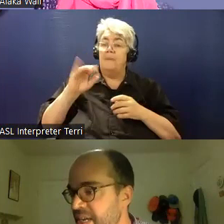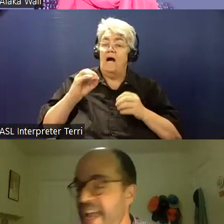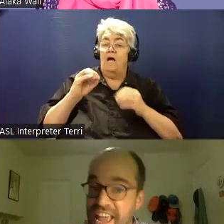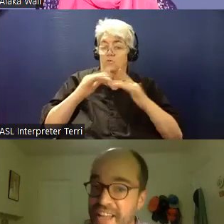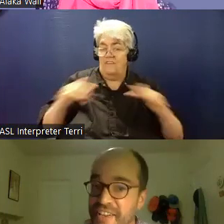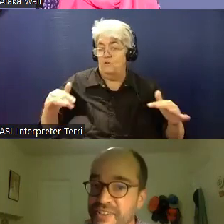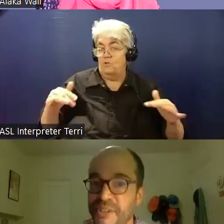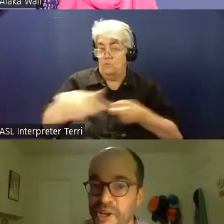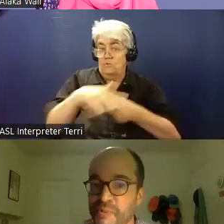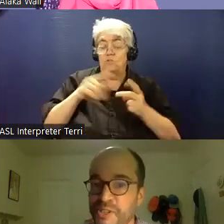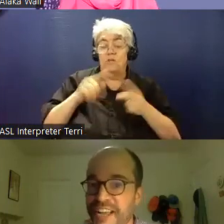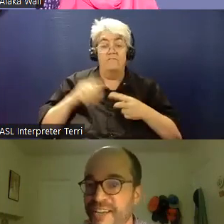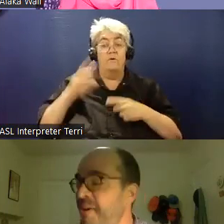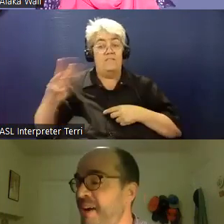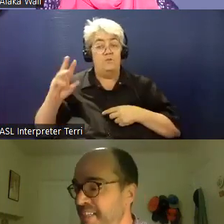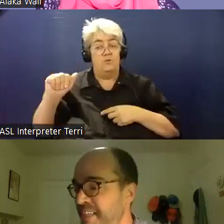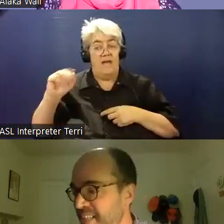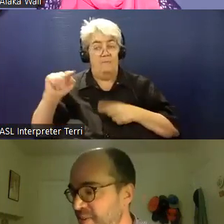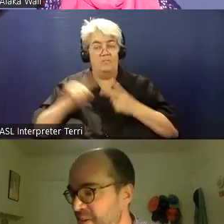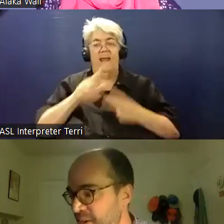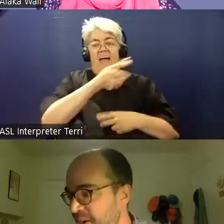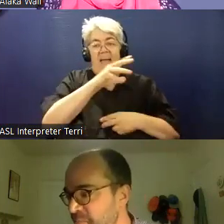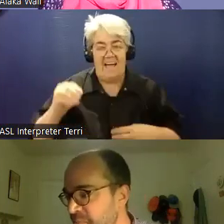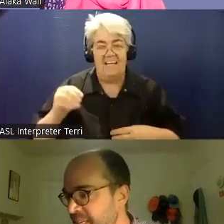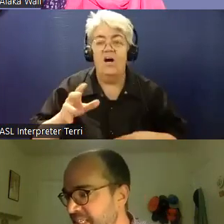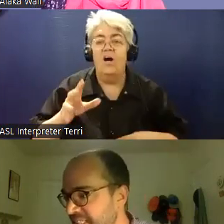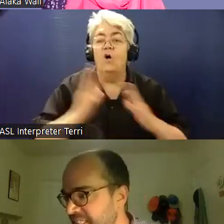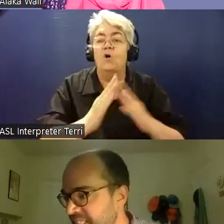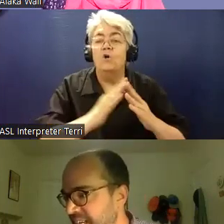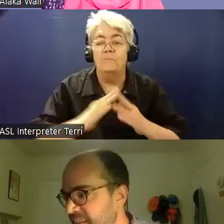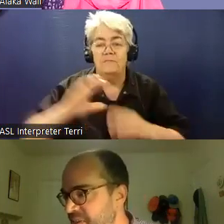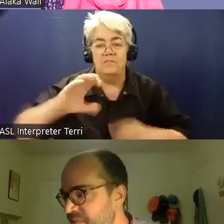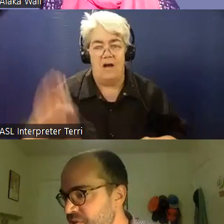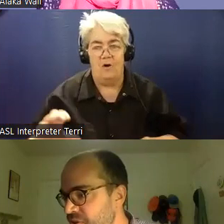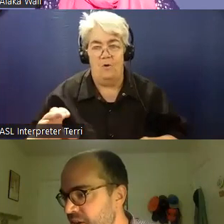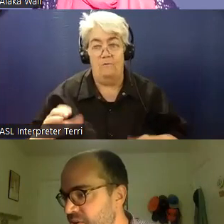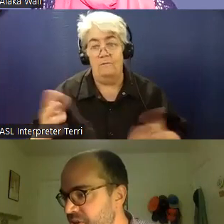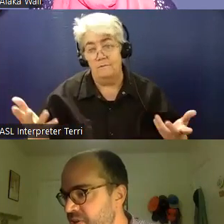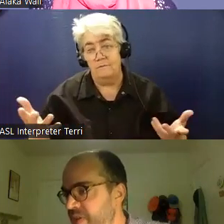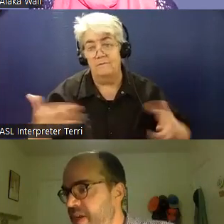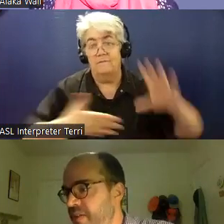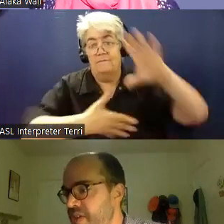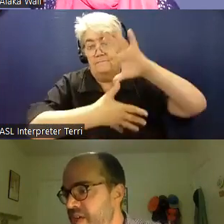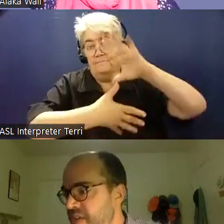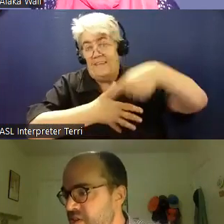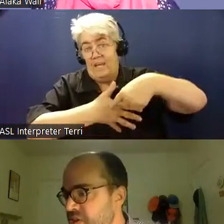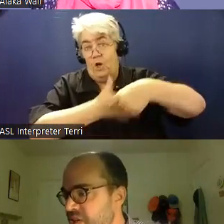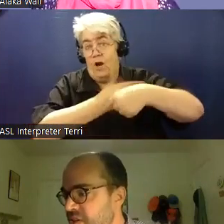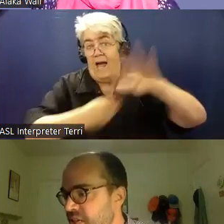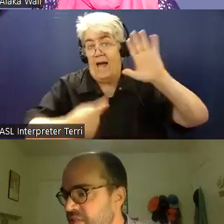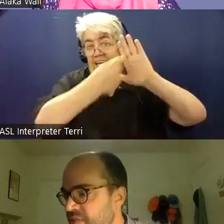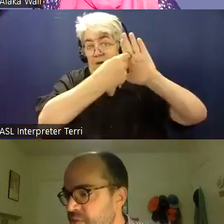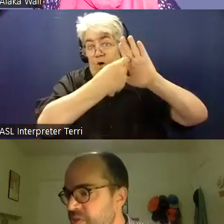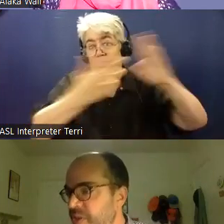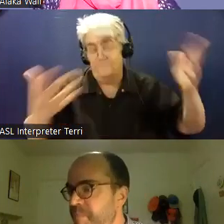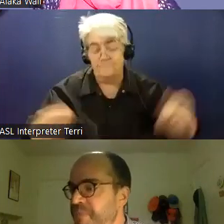Amazon and urban Chicago. I like that. That's a great pairing. These efforts are now centered in the Keller Science Action Center